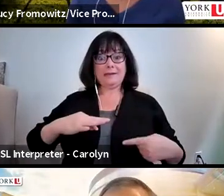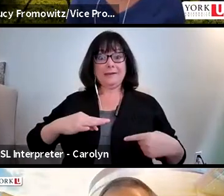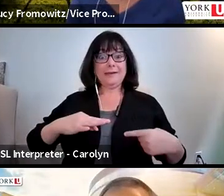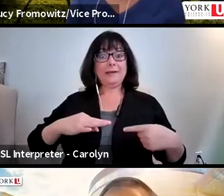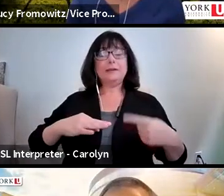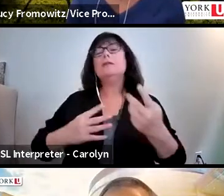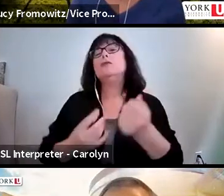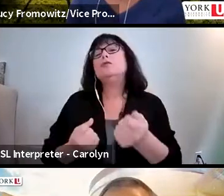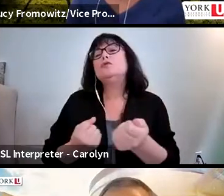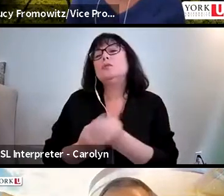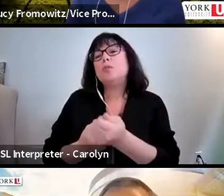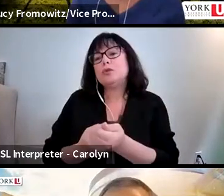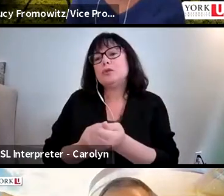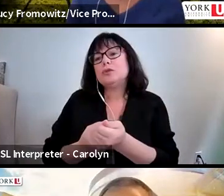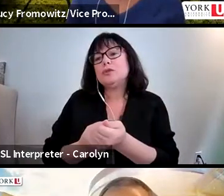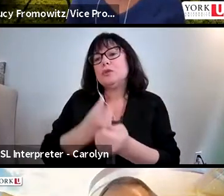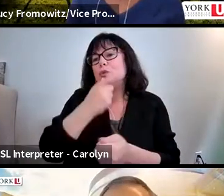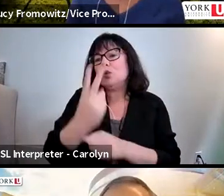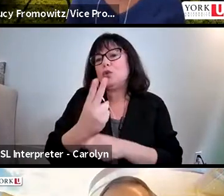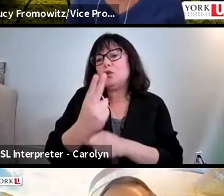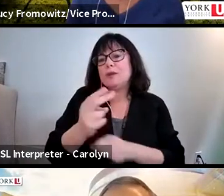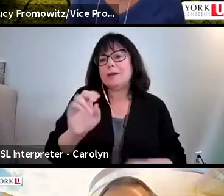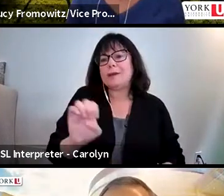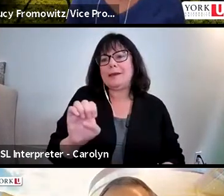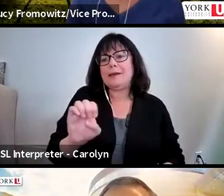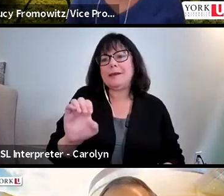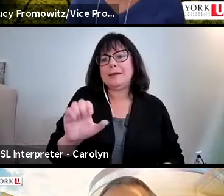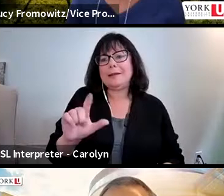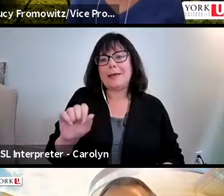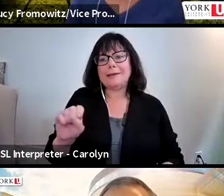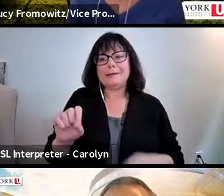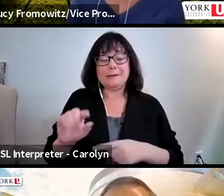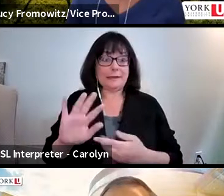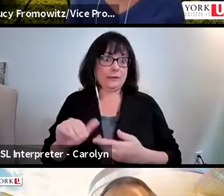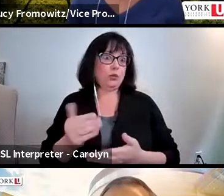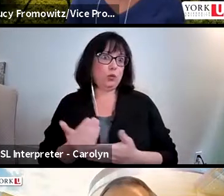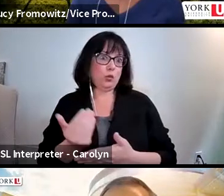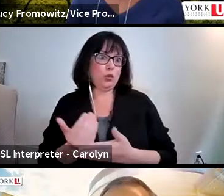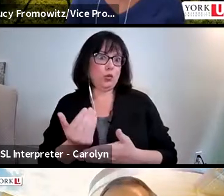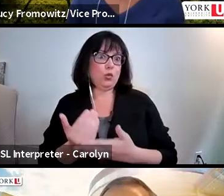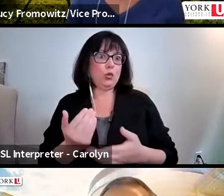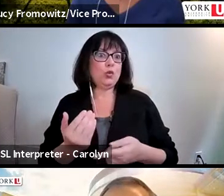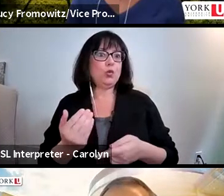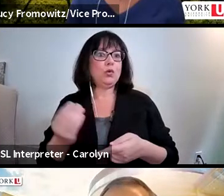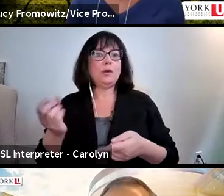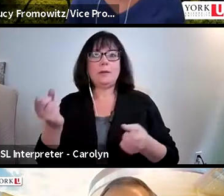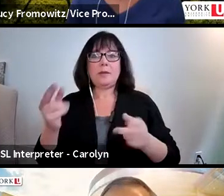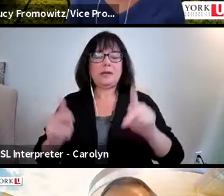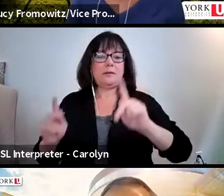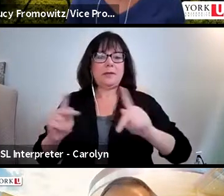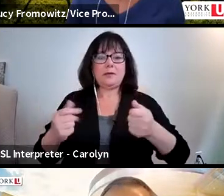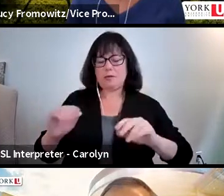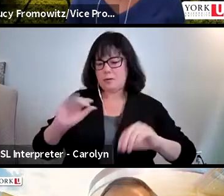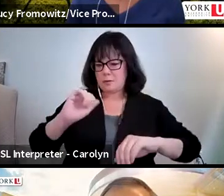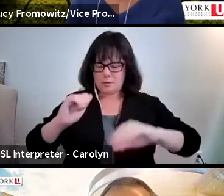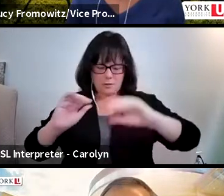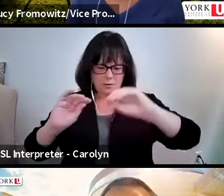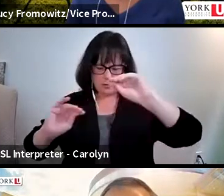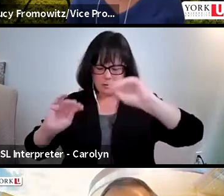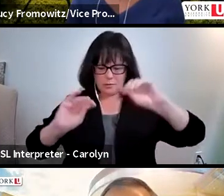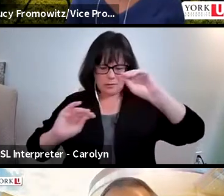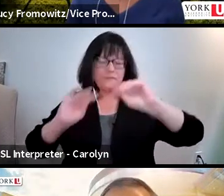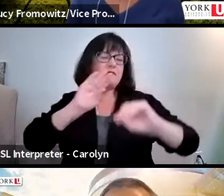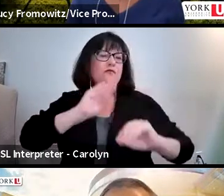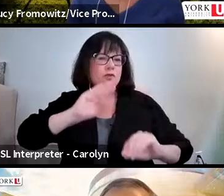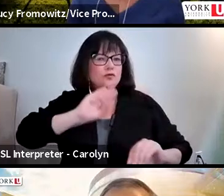e-class. Given that it's new, it has at times been a frustrating experience for faculty members, as well